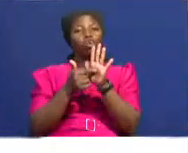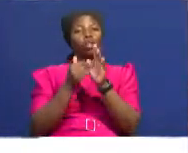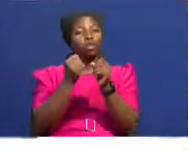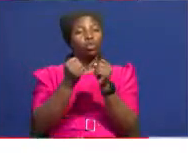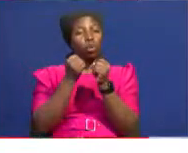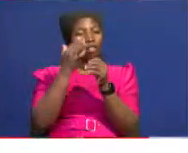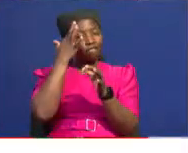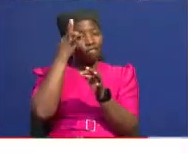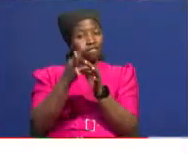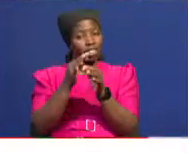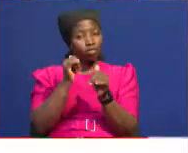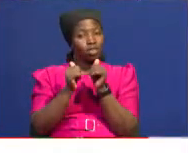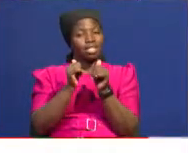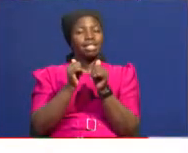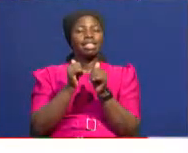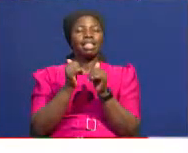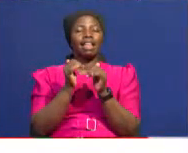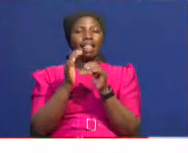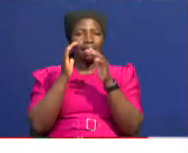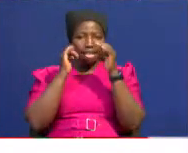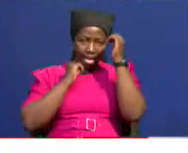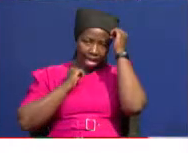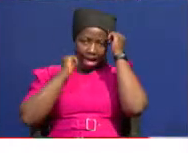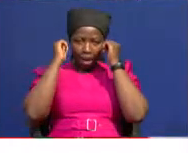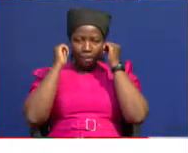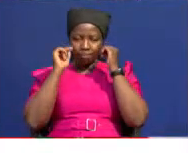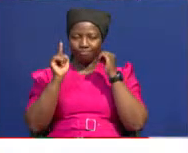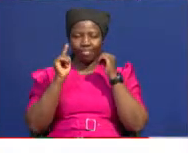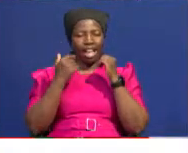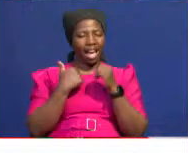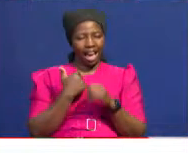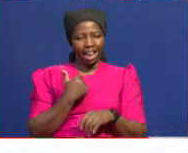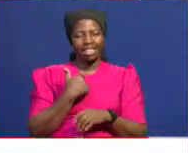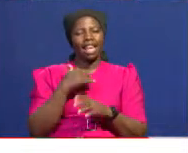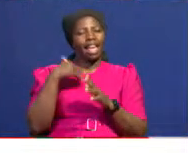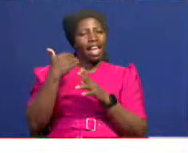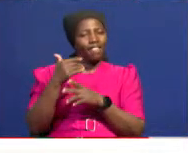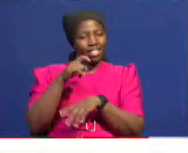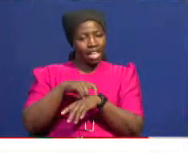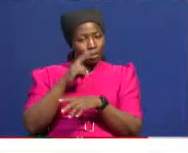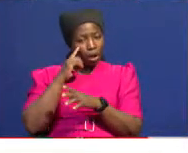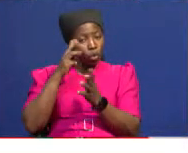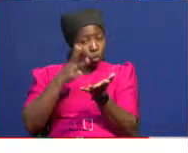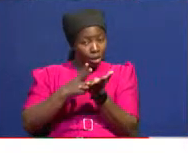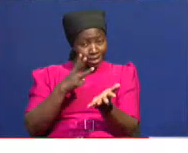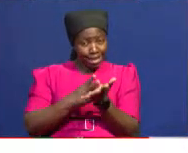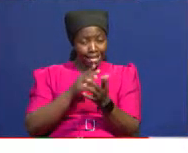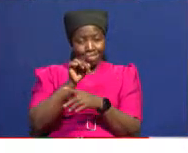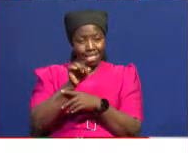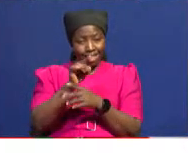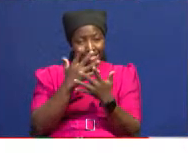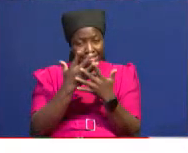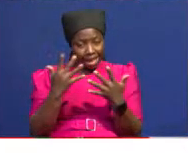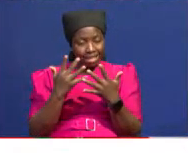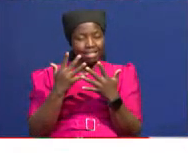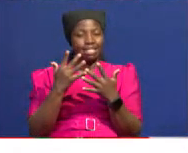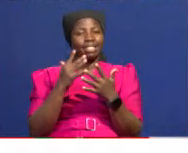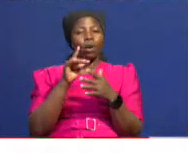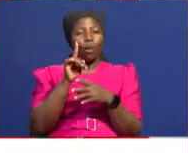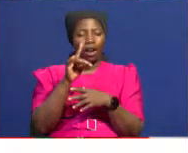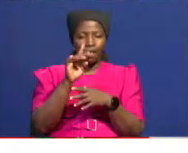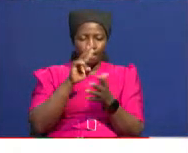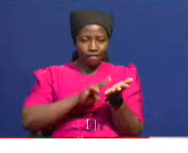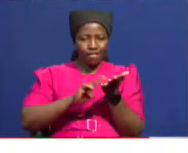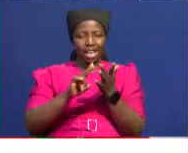general had. One verse that comes to memory every time I witness these motions, and some I witnessed even